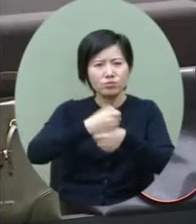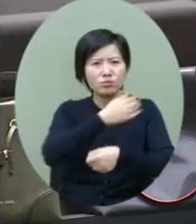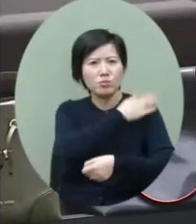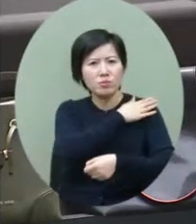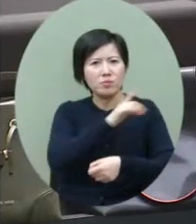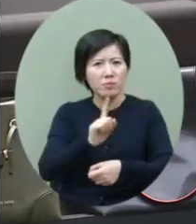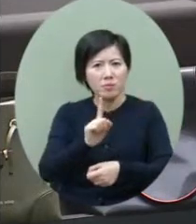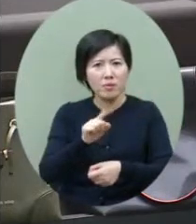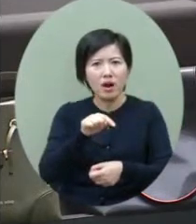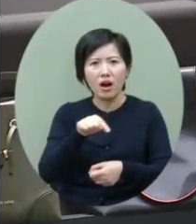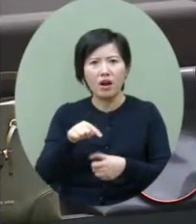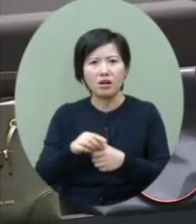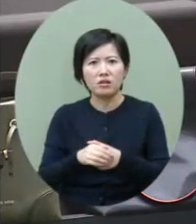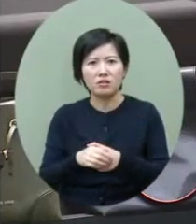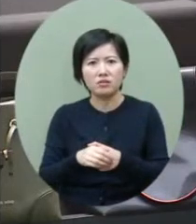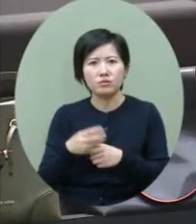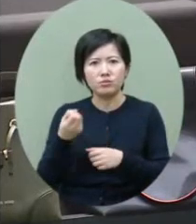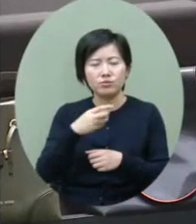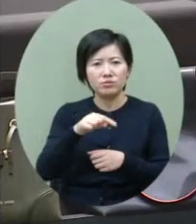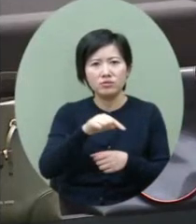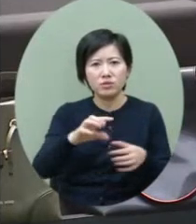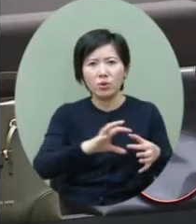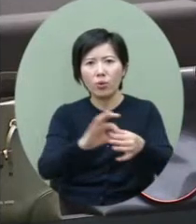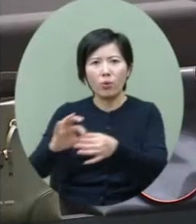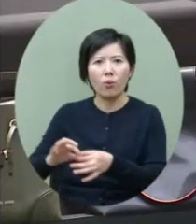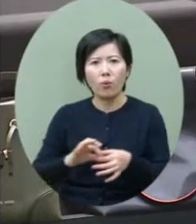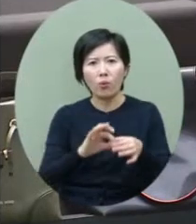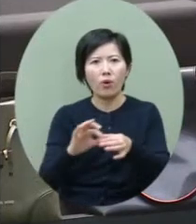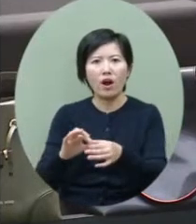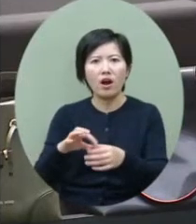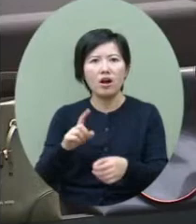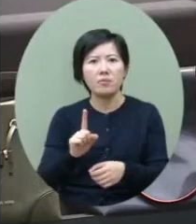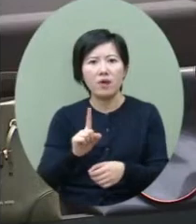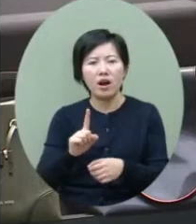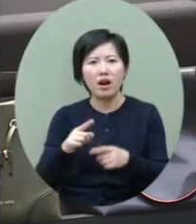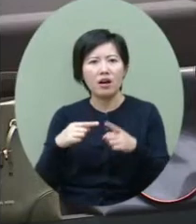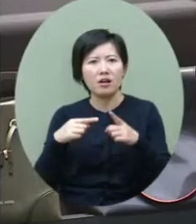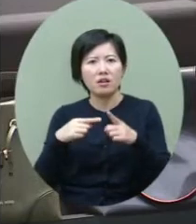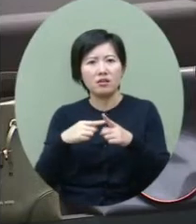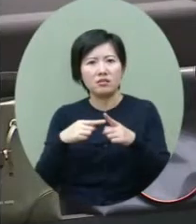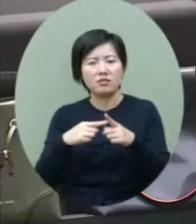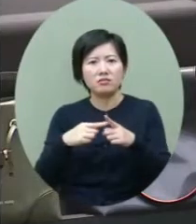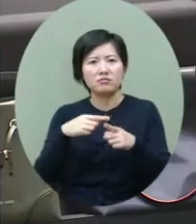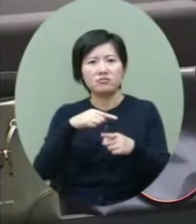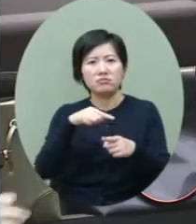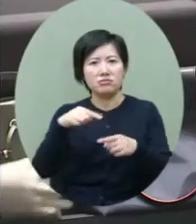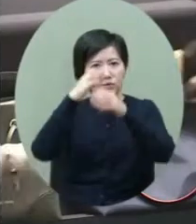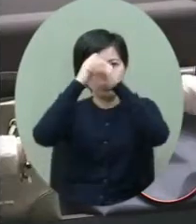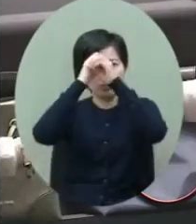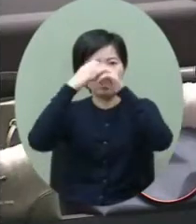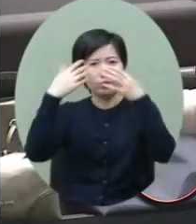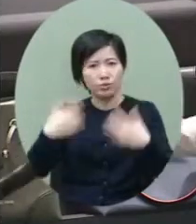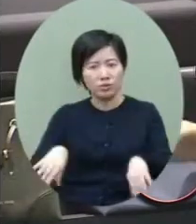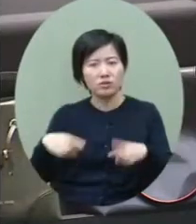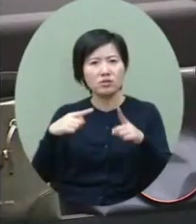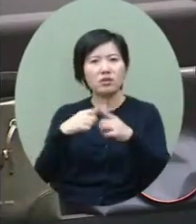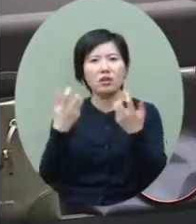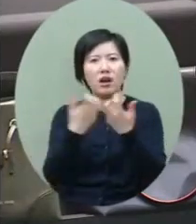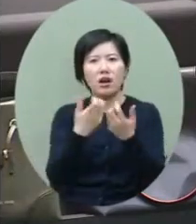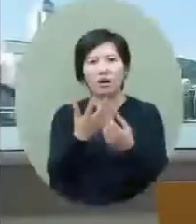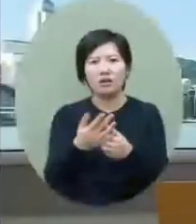do you know that for the municipal building, how many people have been